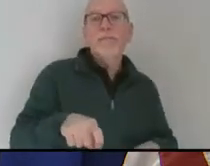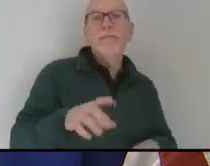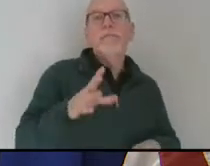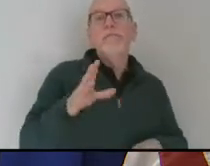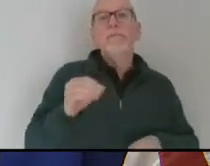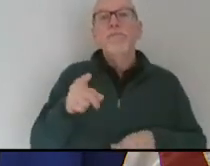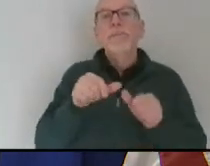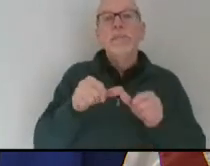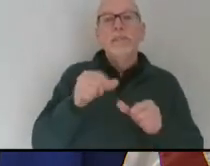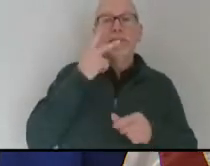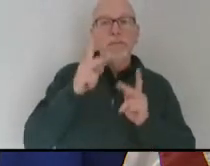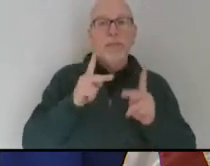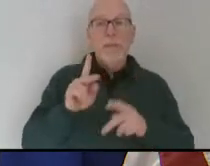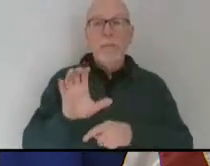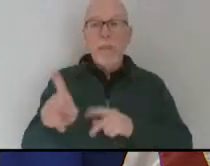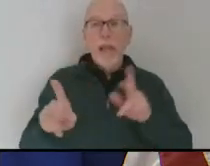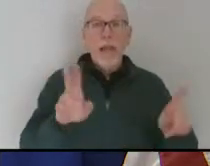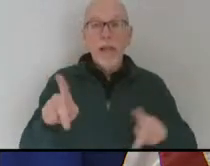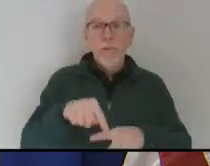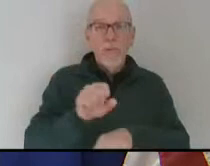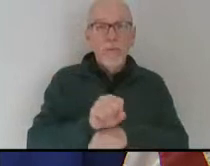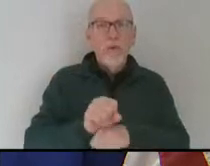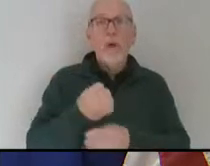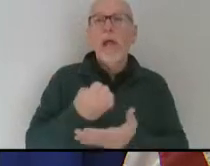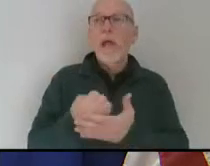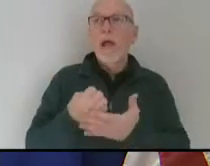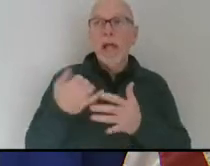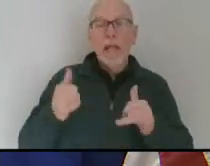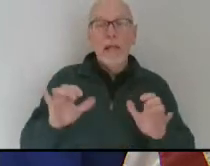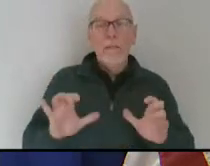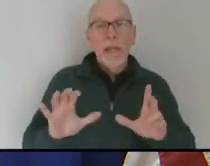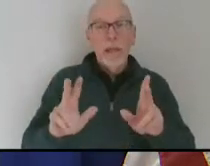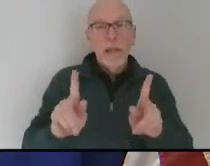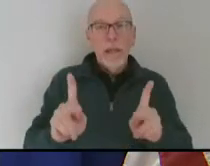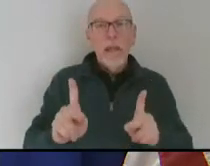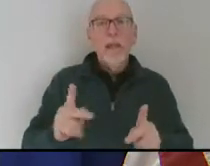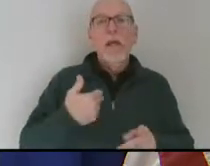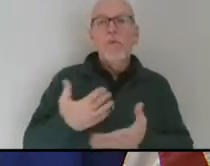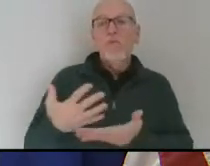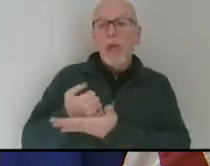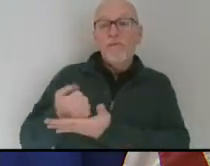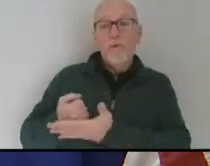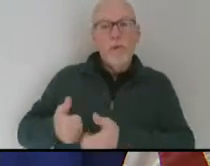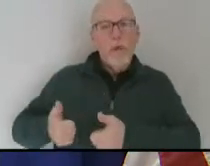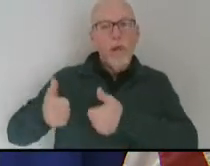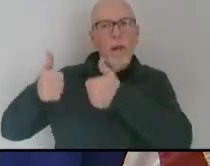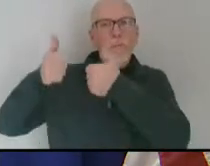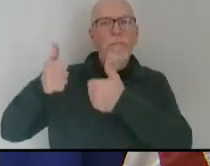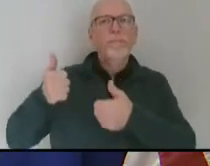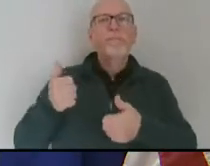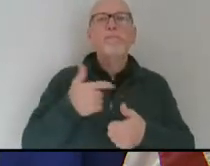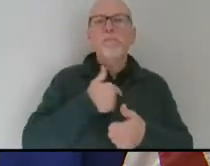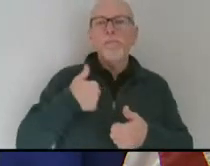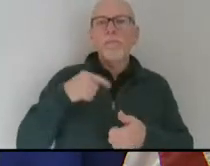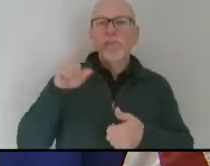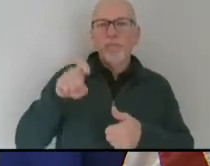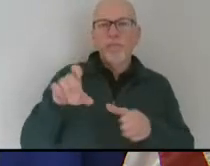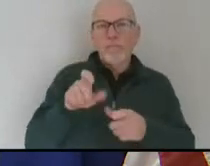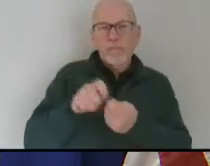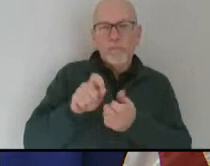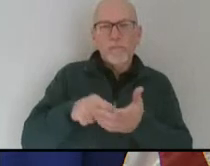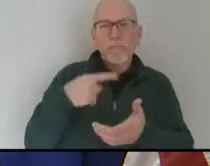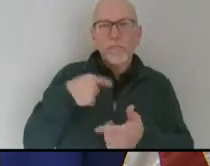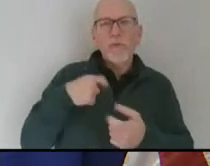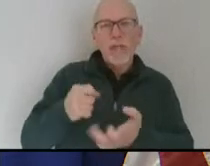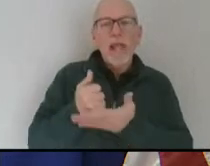to see people go back to work and our economy coming back and our revenues going up, Kayla, we need to do exactly what you're saying, is help the